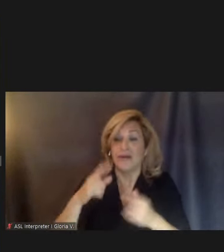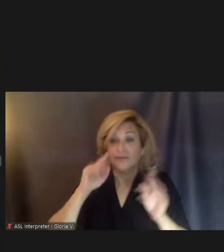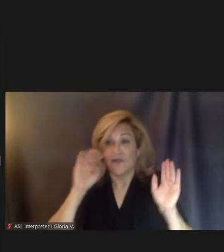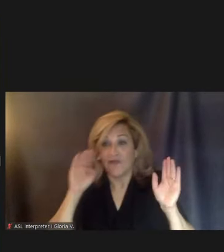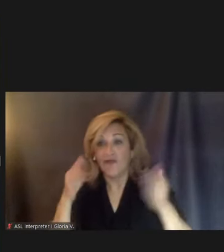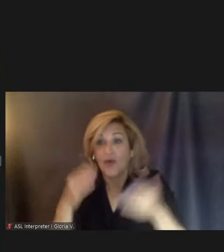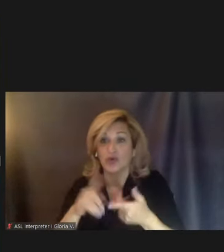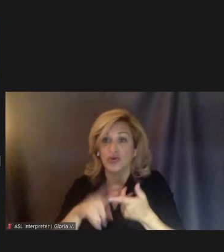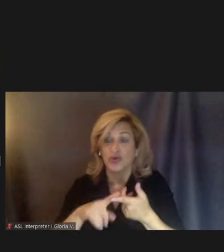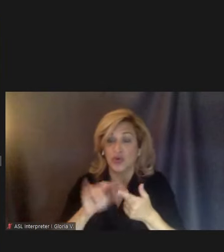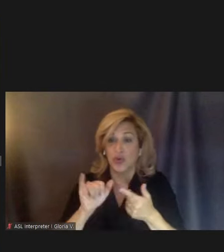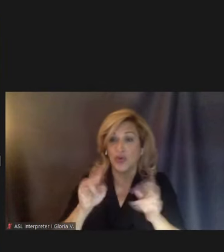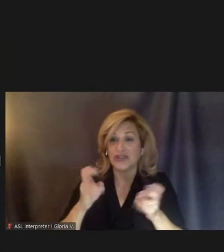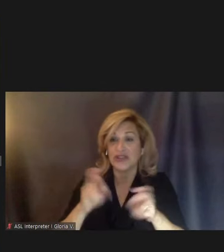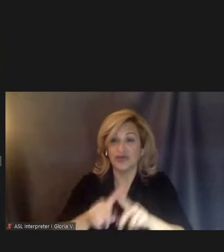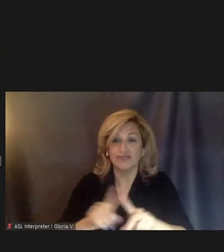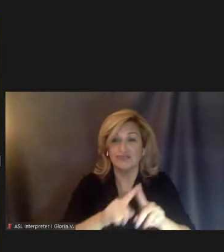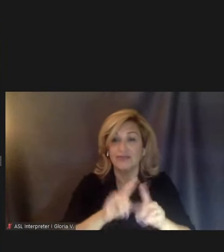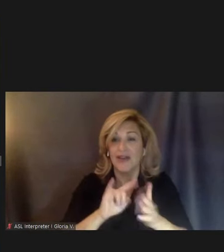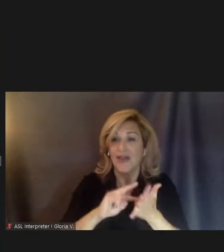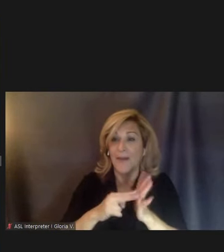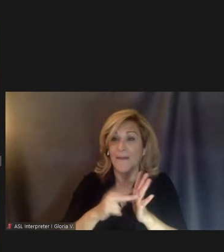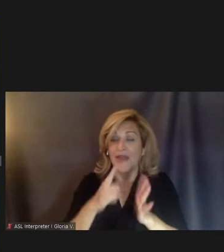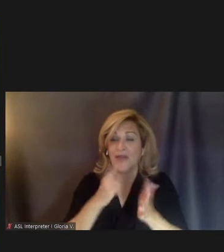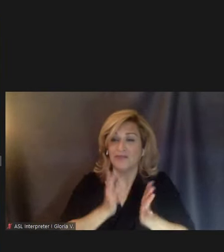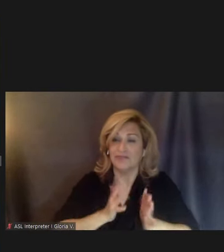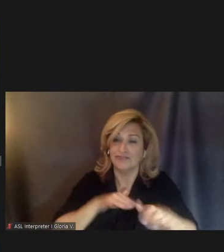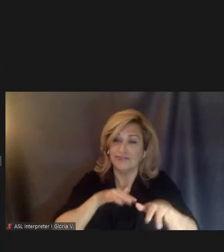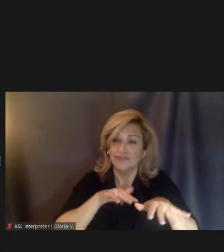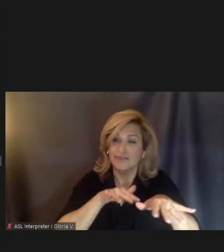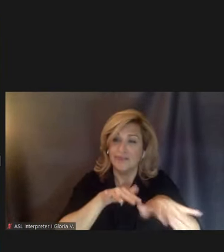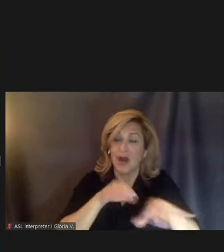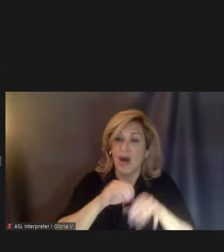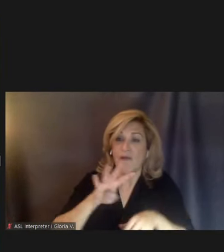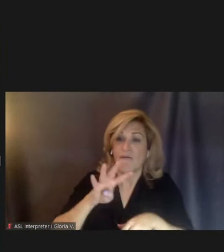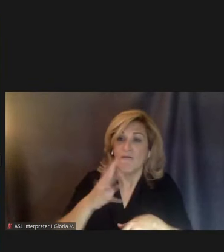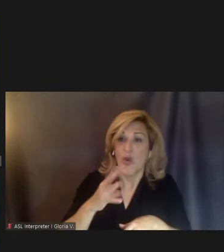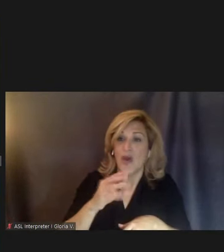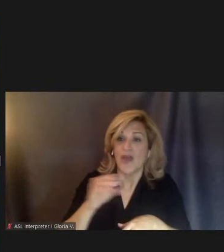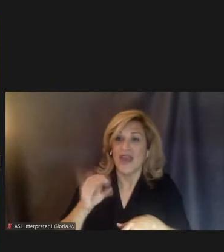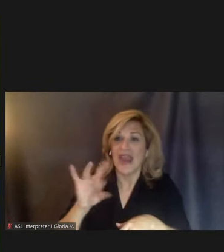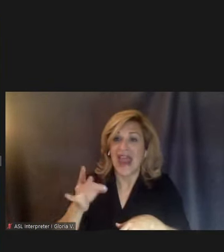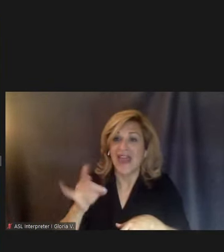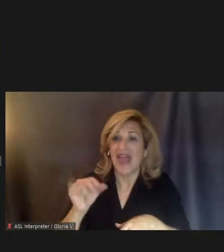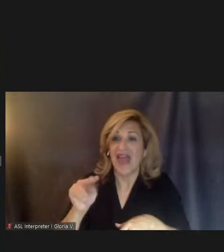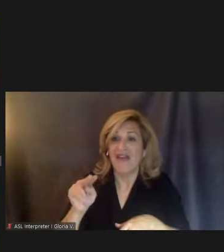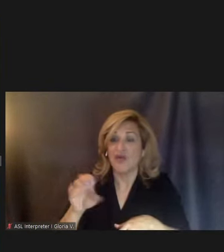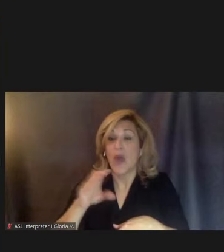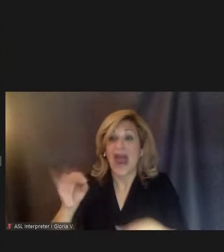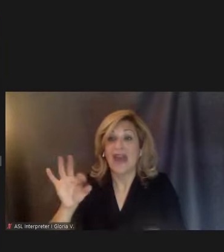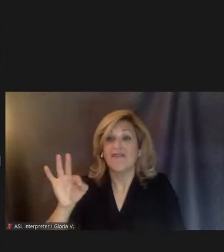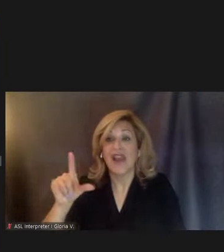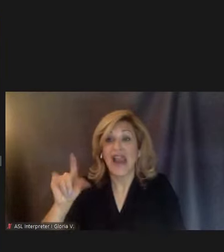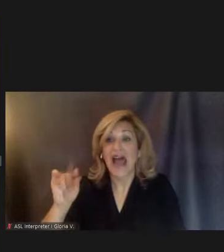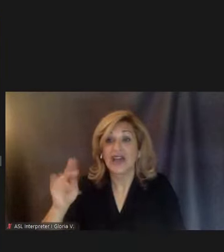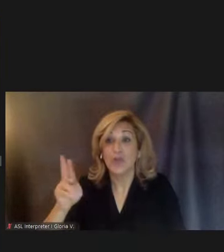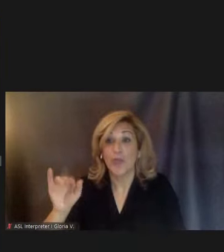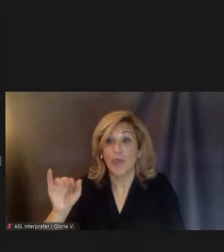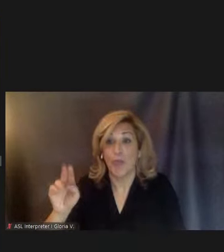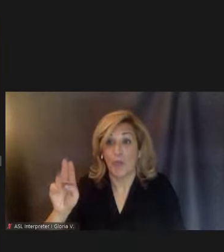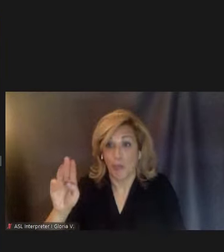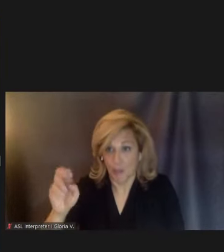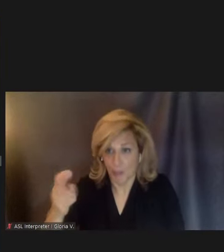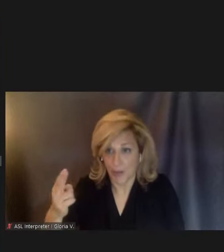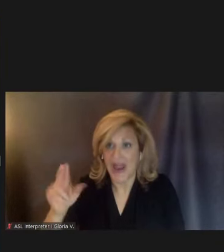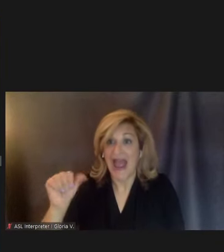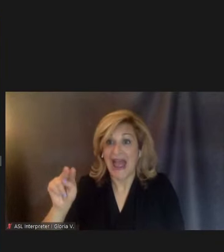Slope neighborhood, the severe congestion on 4th Avenue, 8th Avenue, and Flatbush Avenue, and the choke points at Atlantic Terminal in